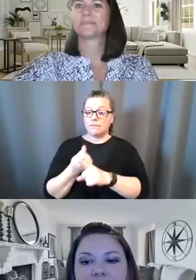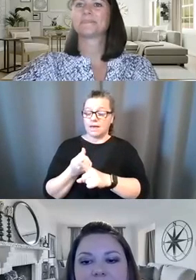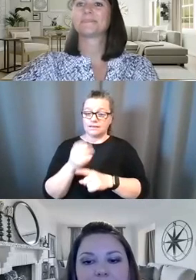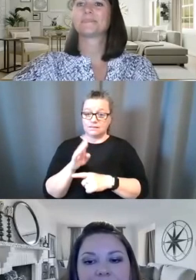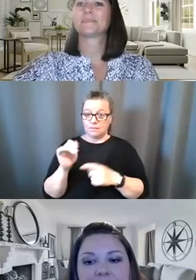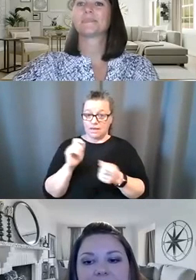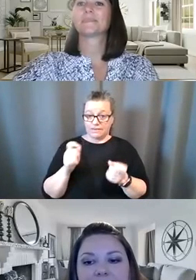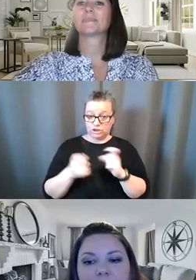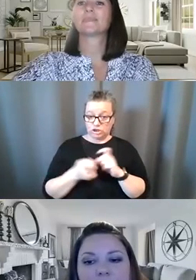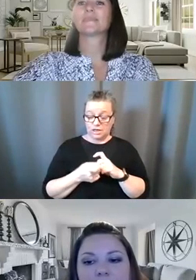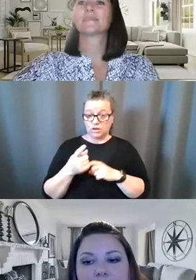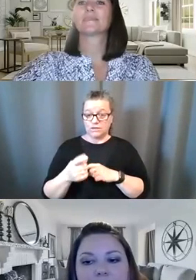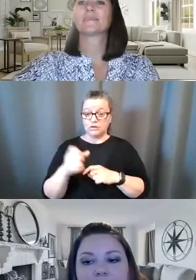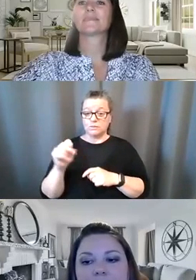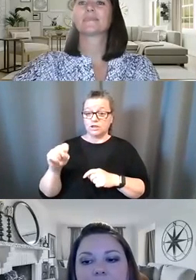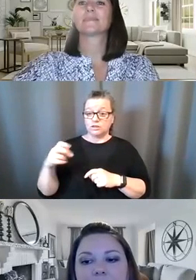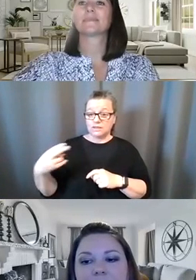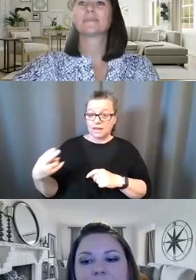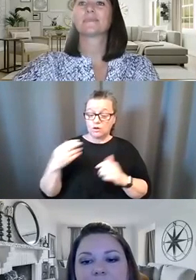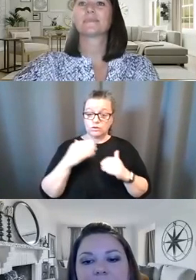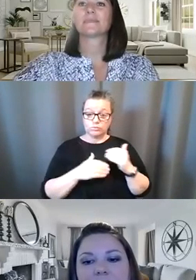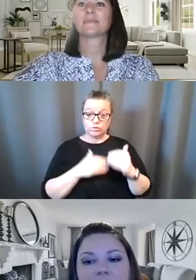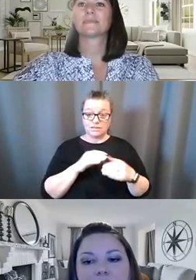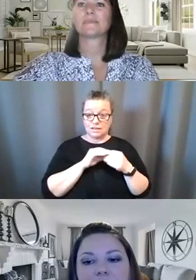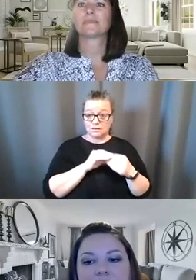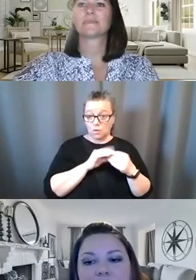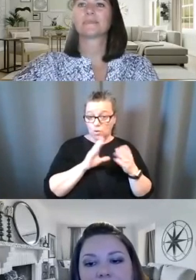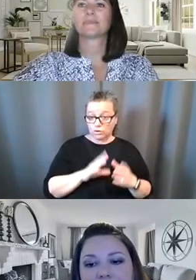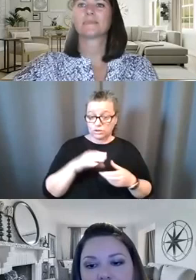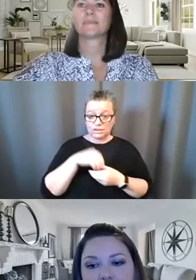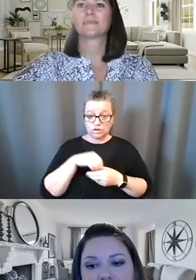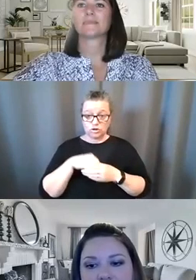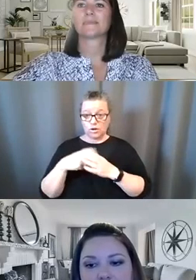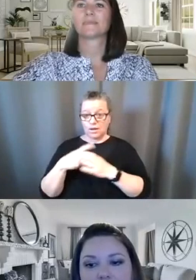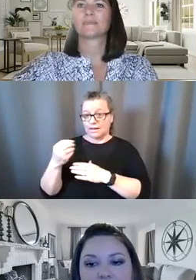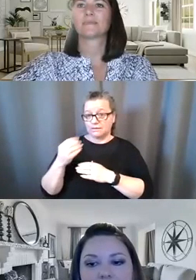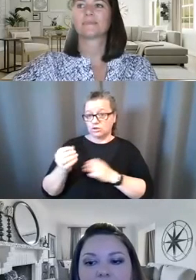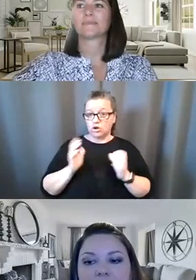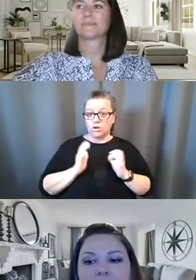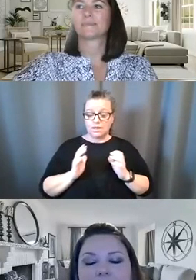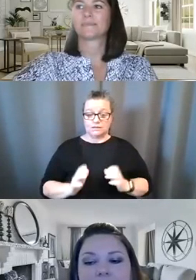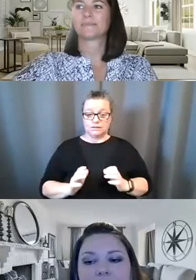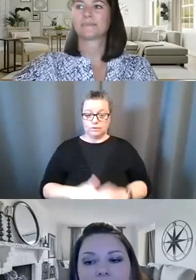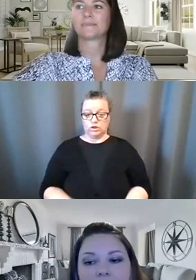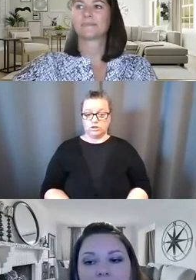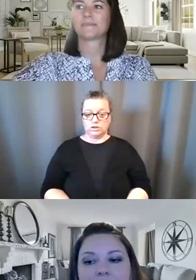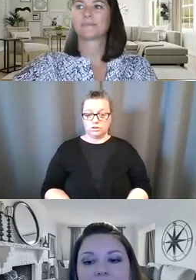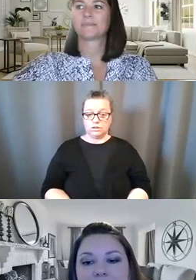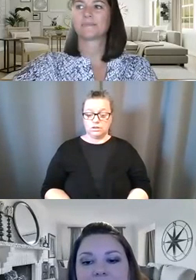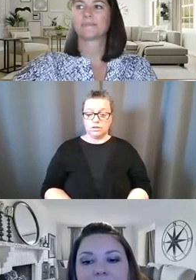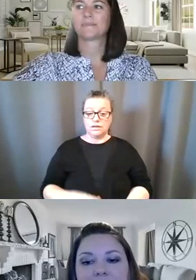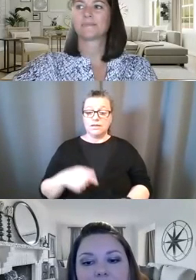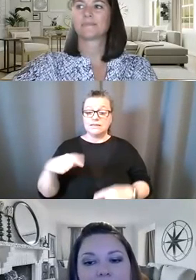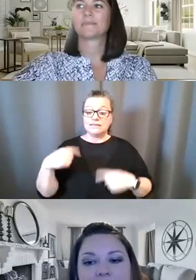change. This would be your stakeholders, process owners, and internal and external customers. Since this problem